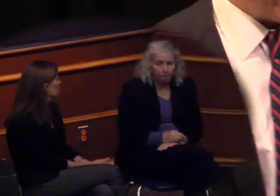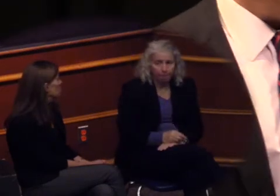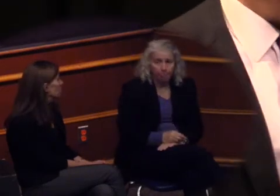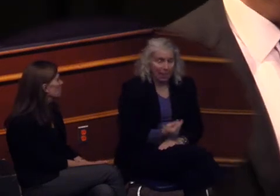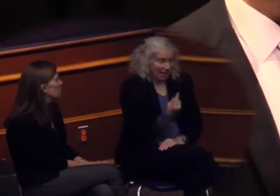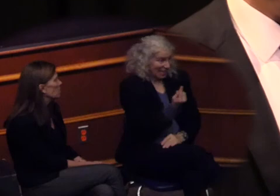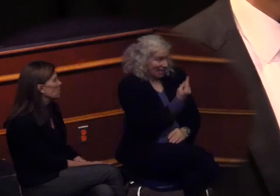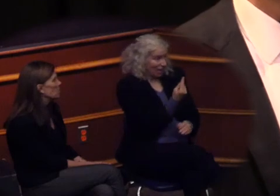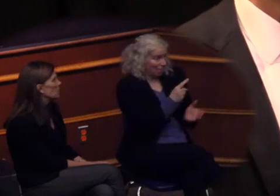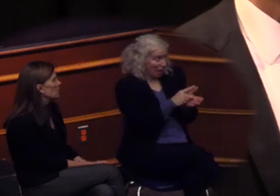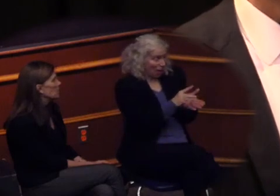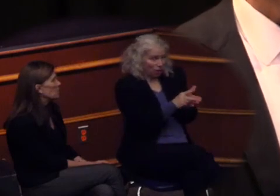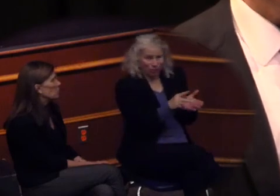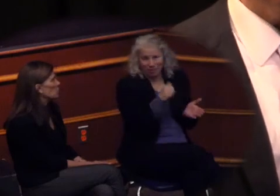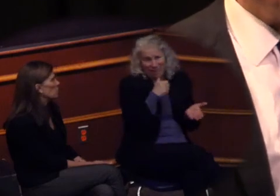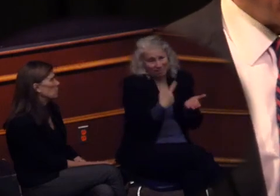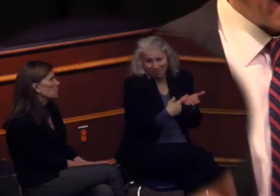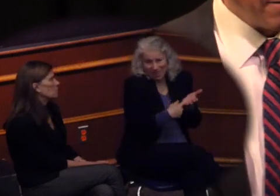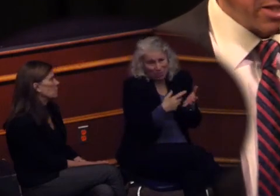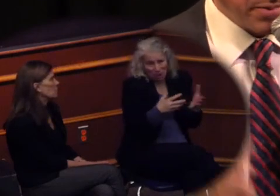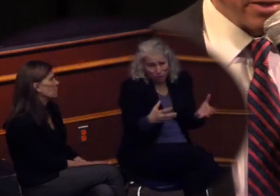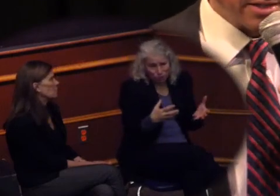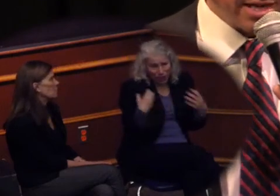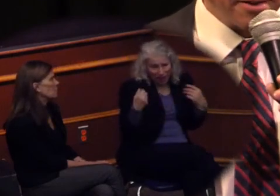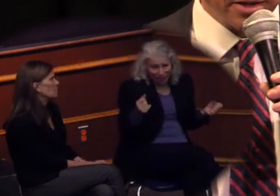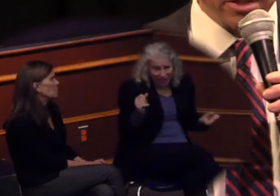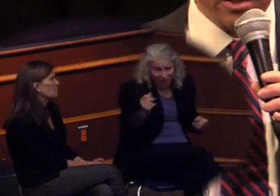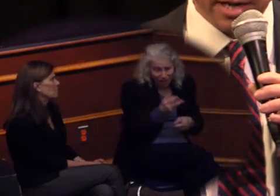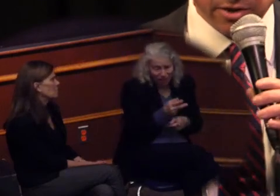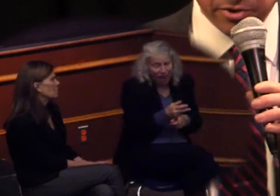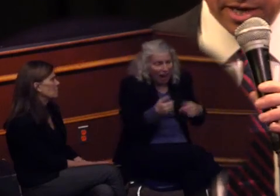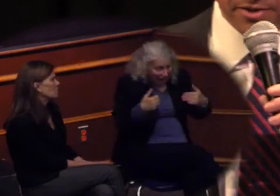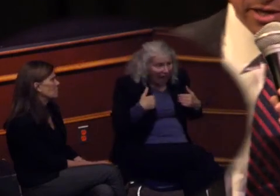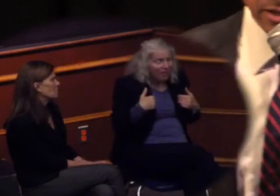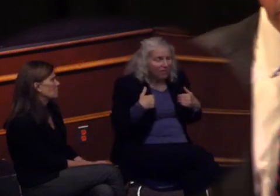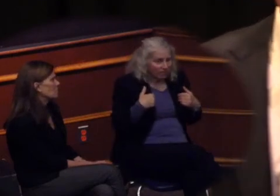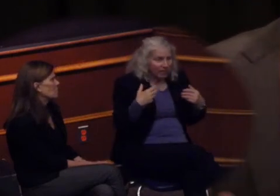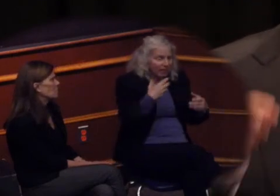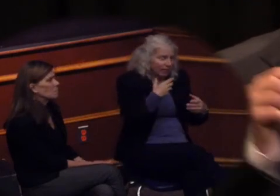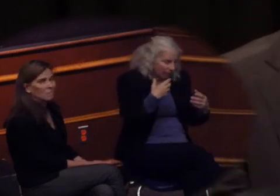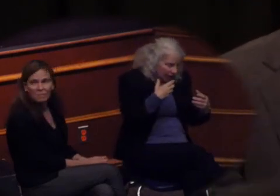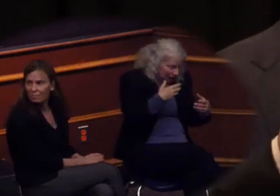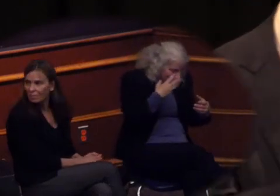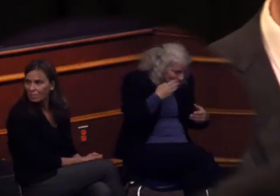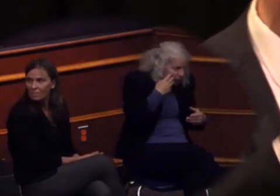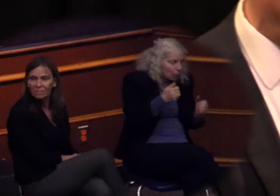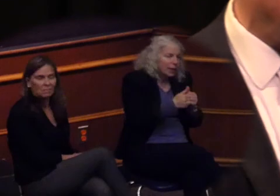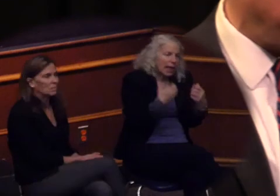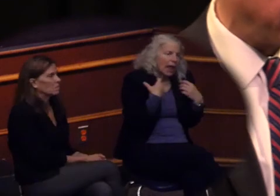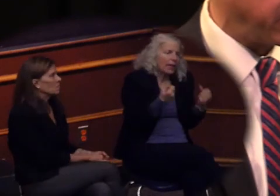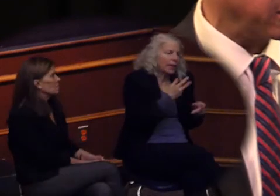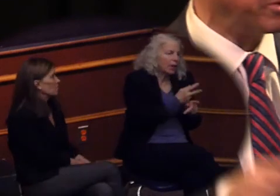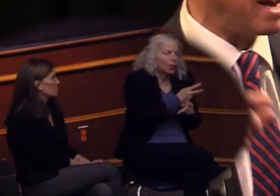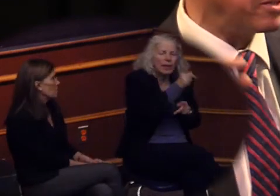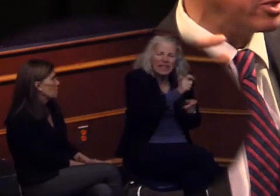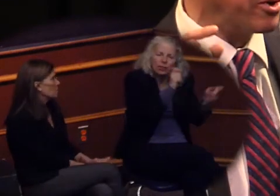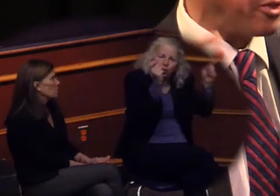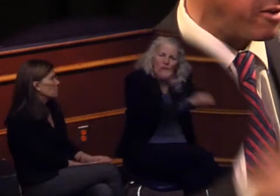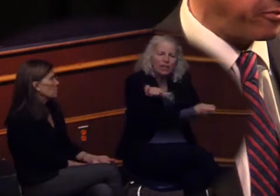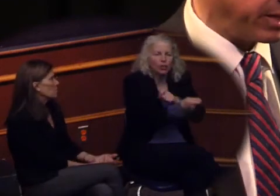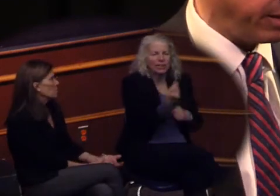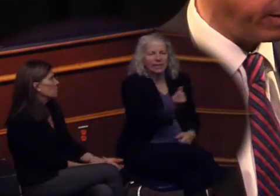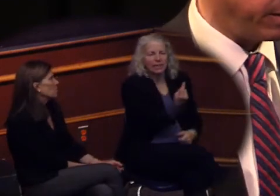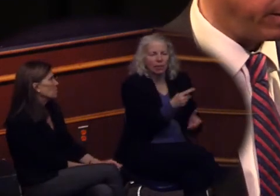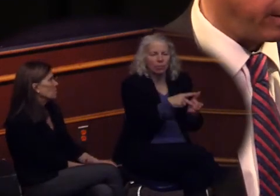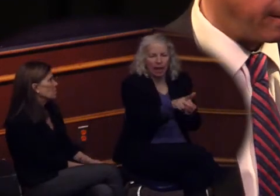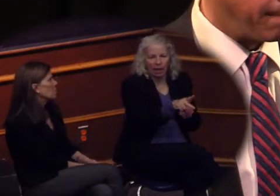Single-payer we didn't talk about. I have experience in the healthcare industry. I know the healthcare industry. We have to move to a single-payer system. We have to do it